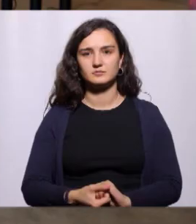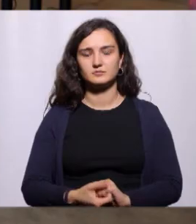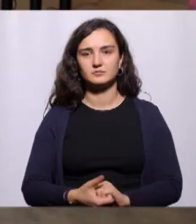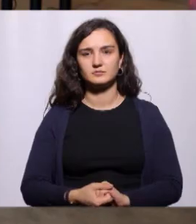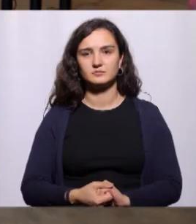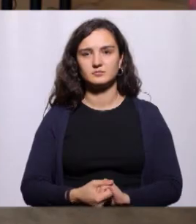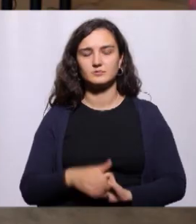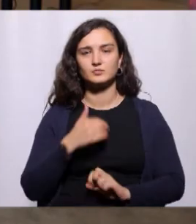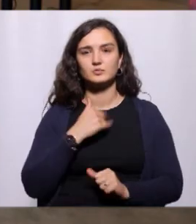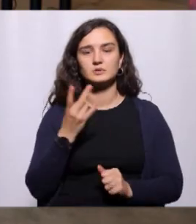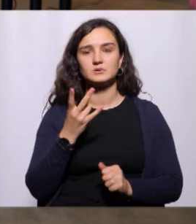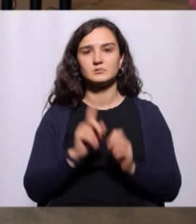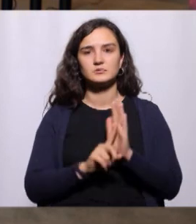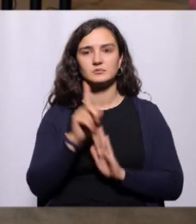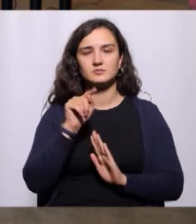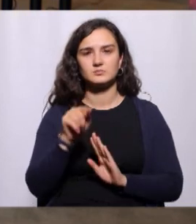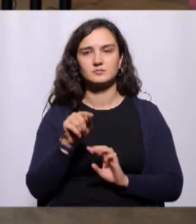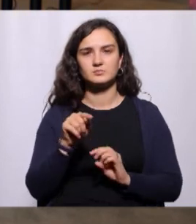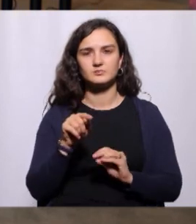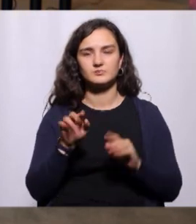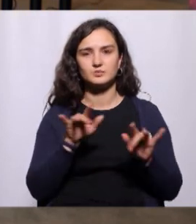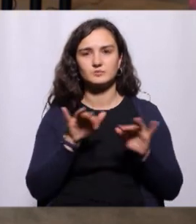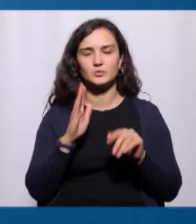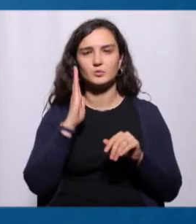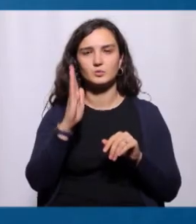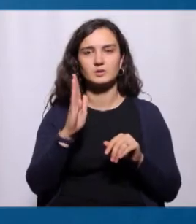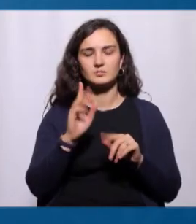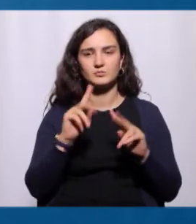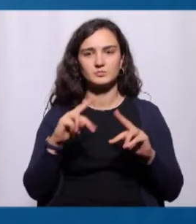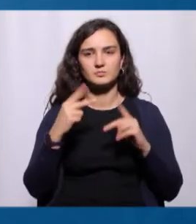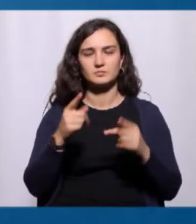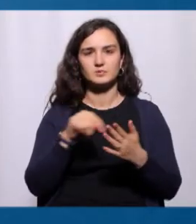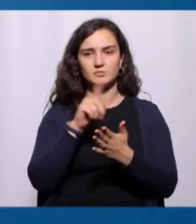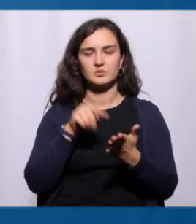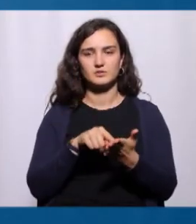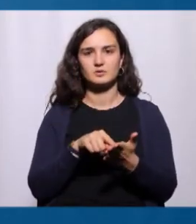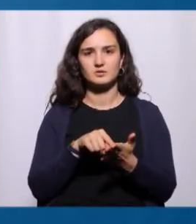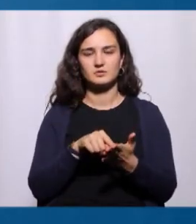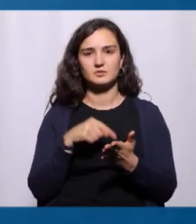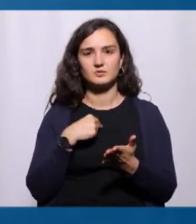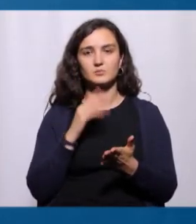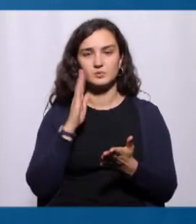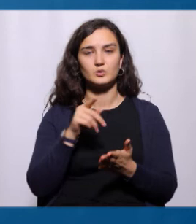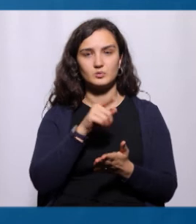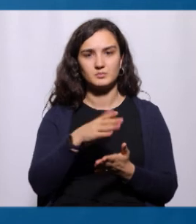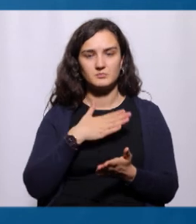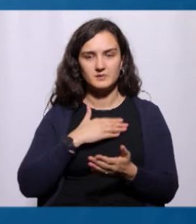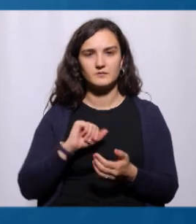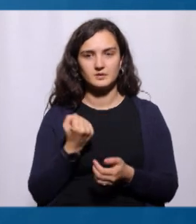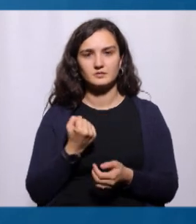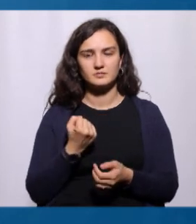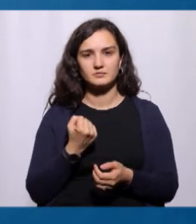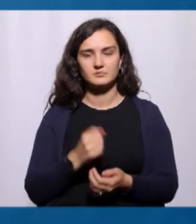We need to start with an auxiliary verb will to form questions. Will you be my